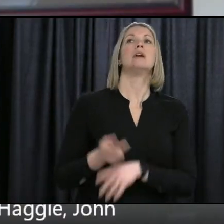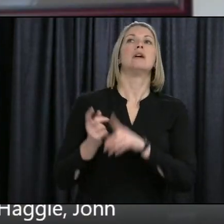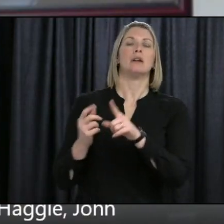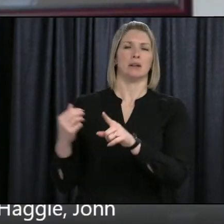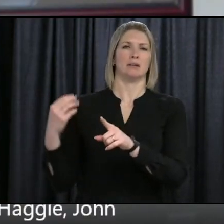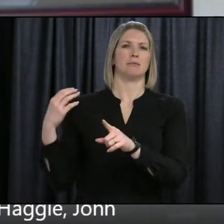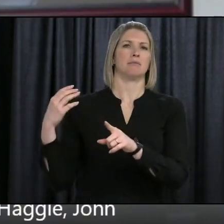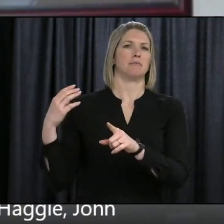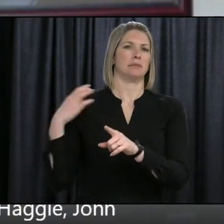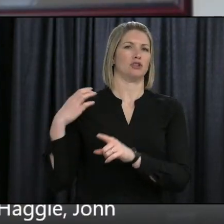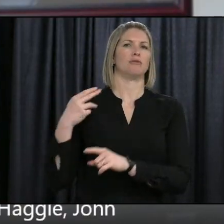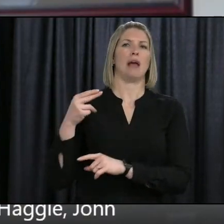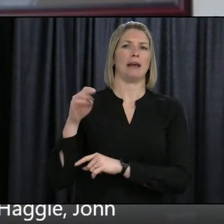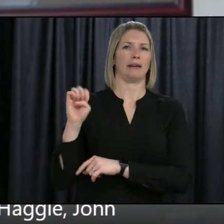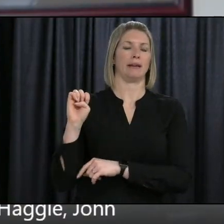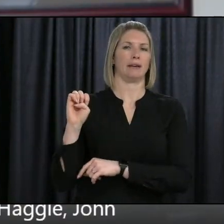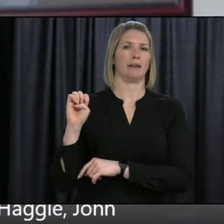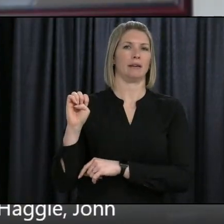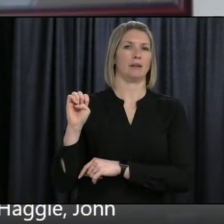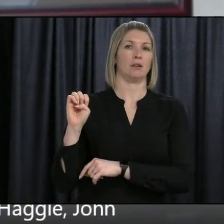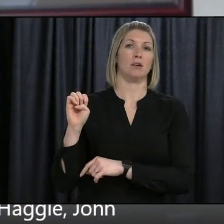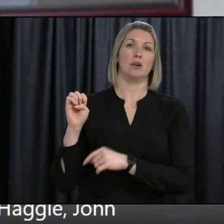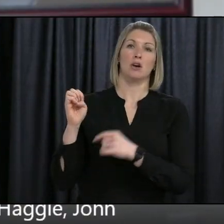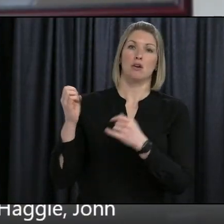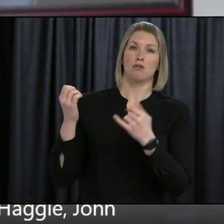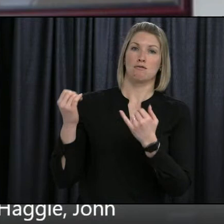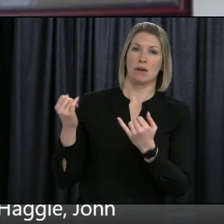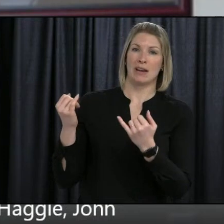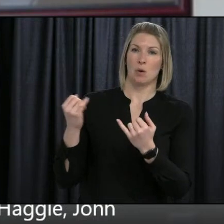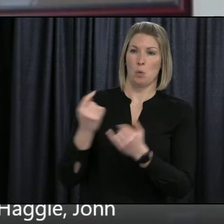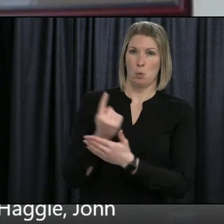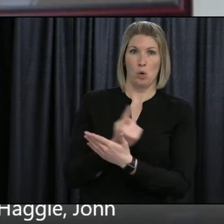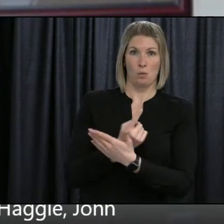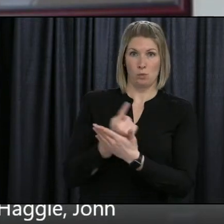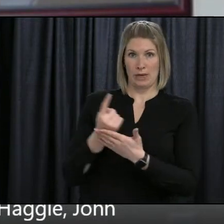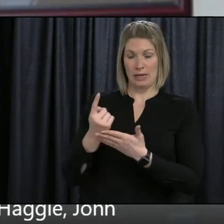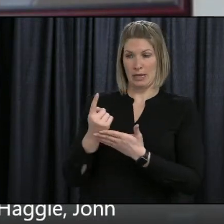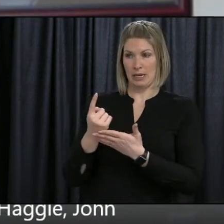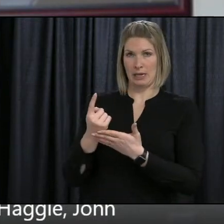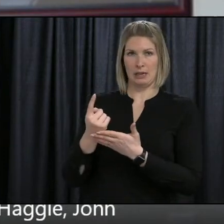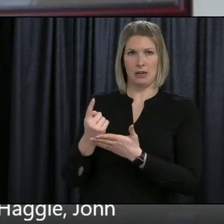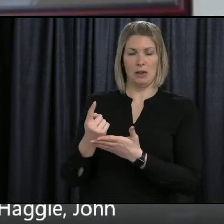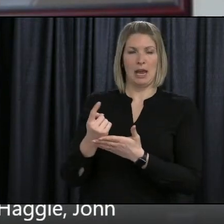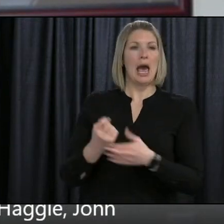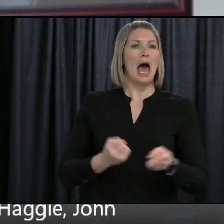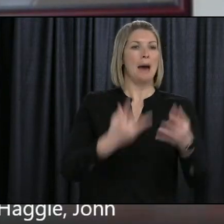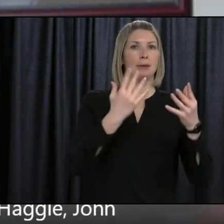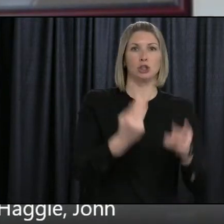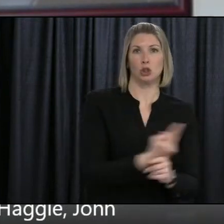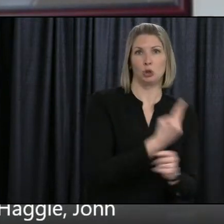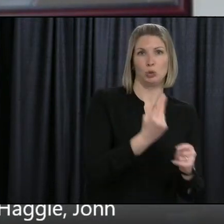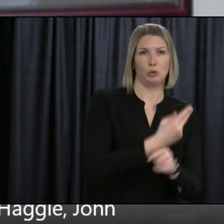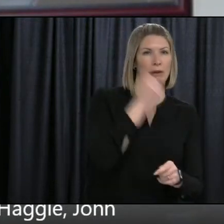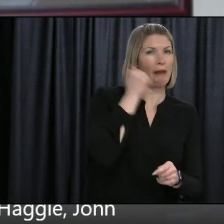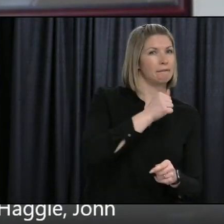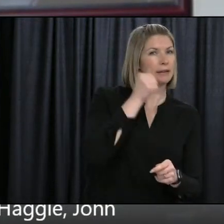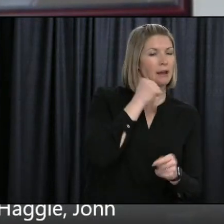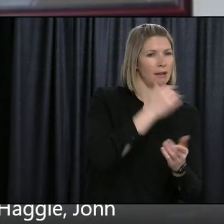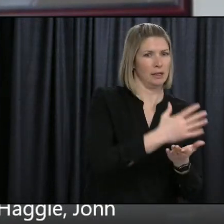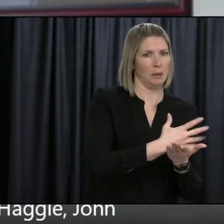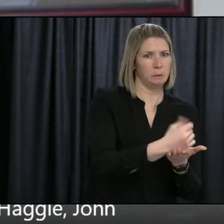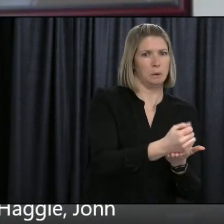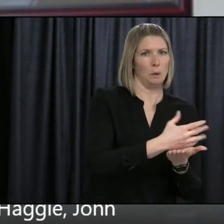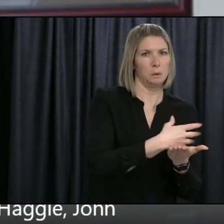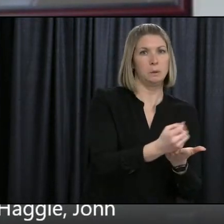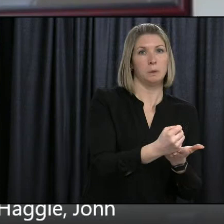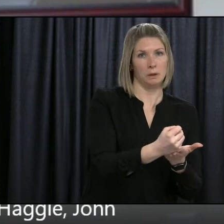point of view of burn rate, it has increased over the last week for sure. We tend to use a 2-week rolling